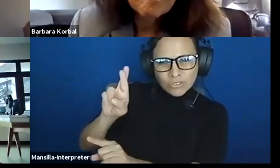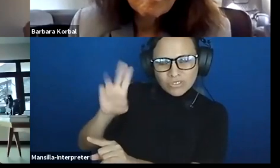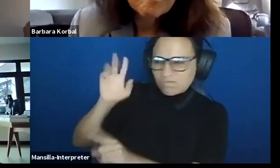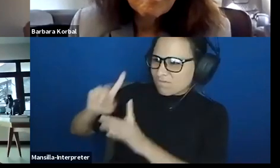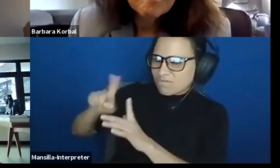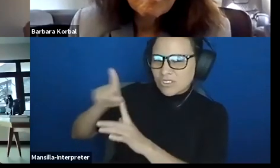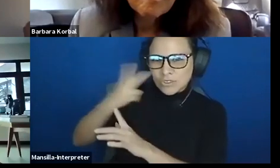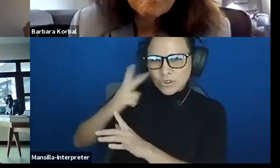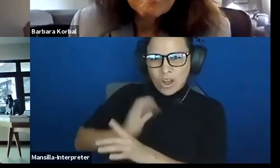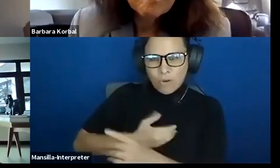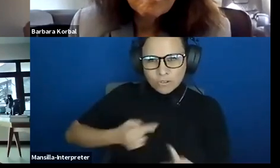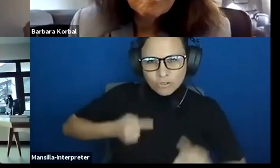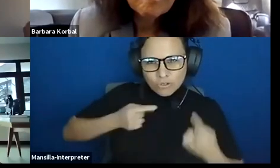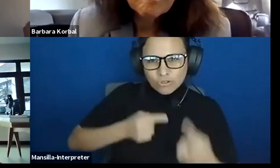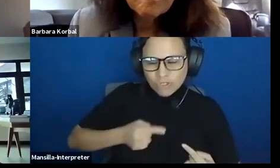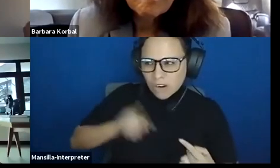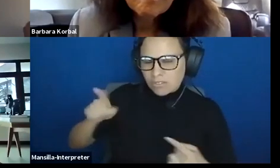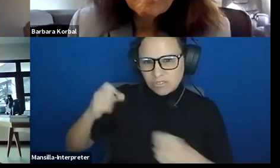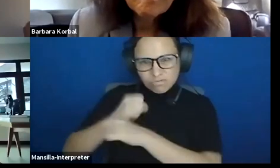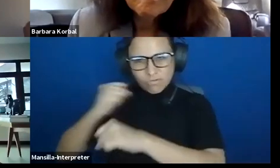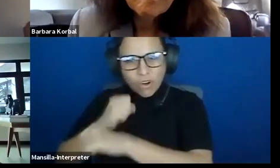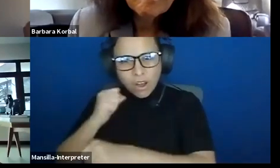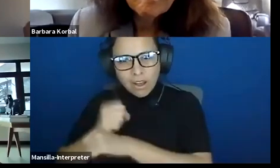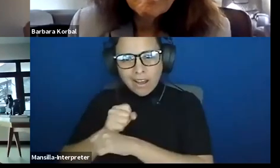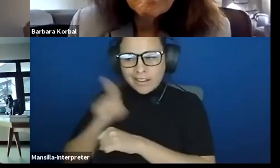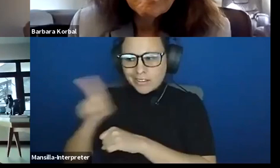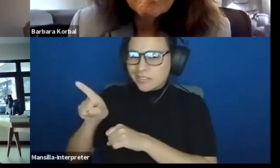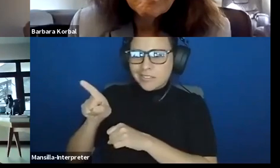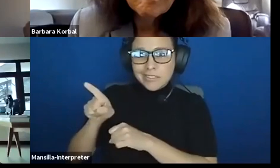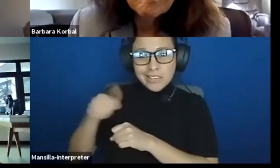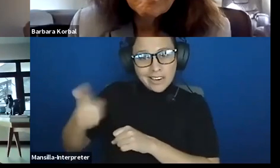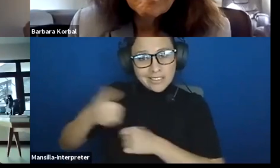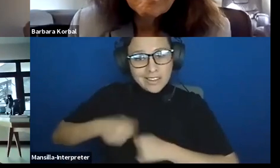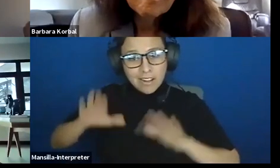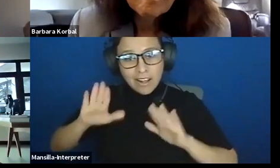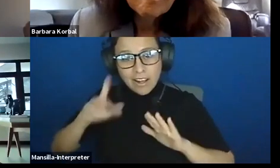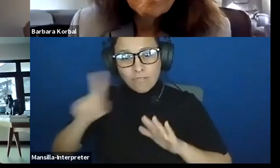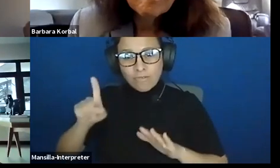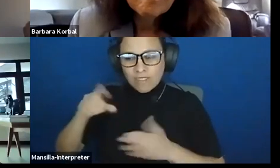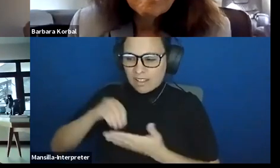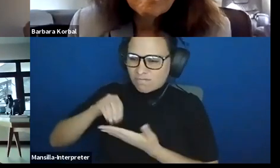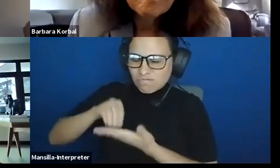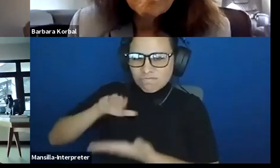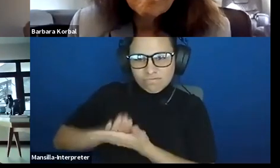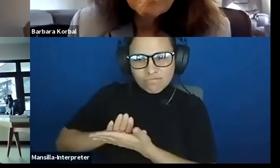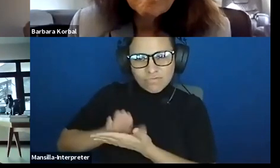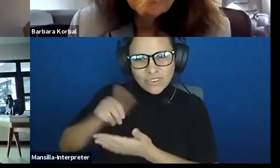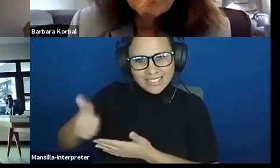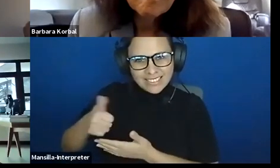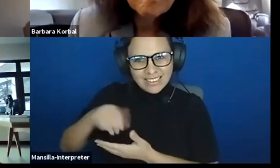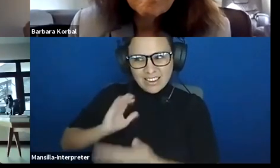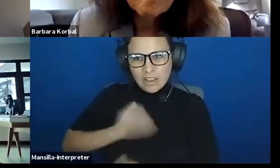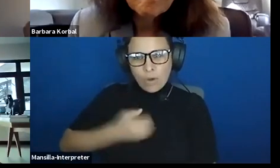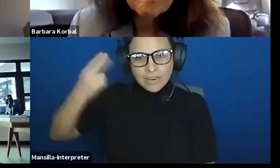also a person who left so much of herself, you know, in our own history. So I think, you know,